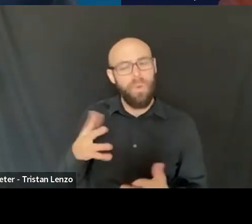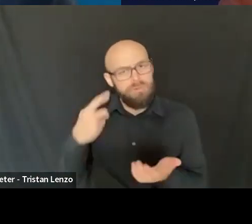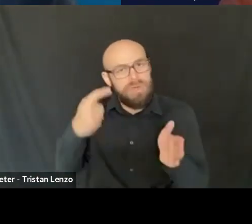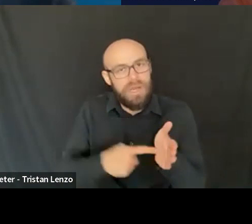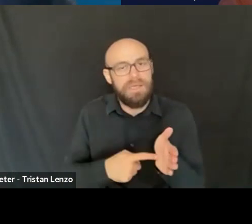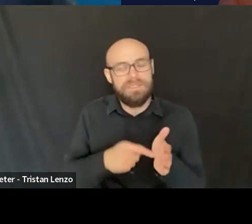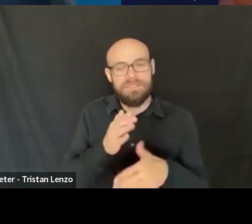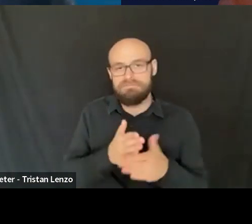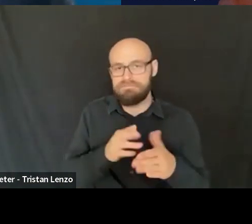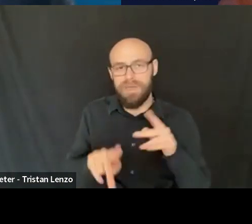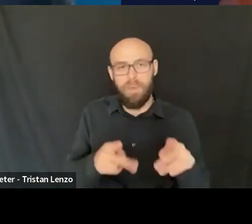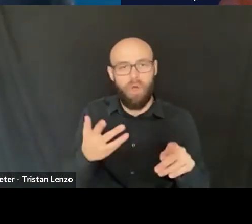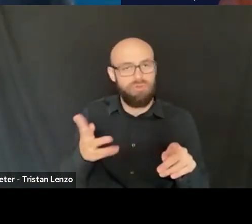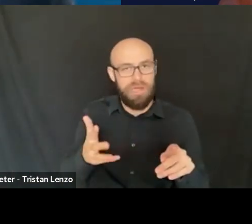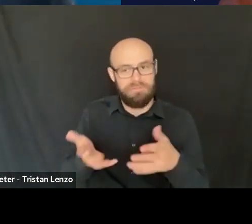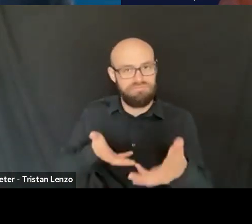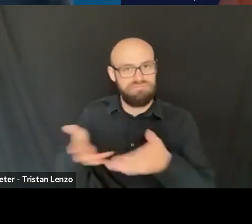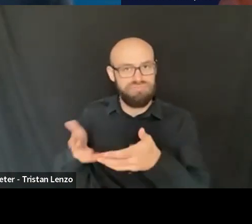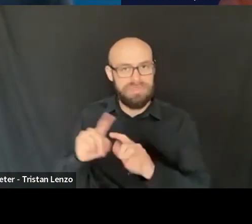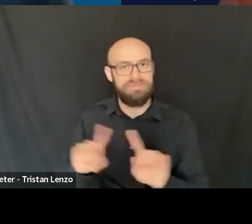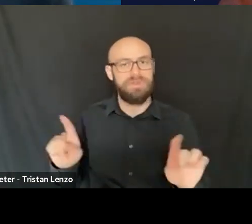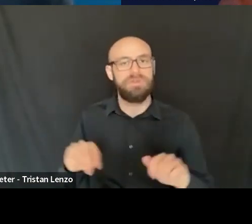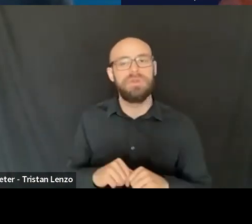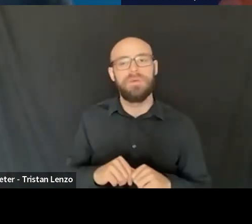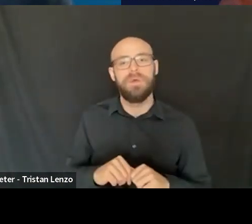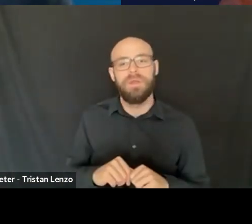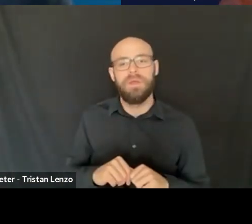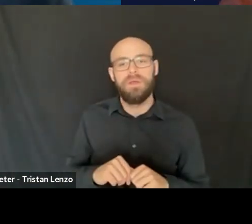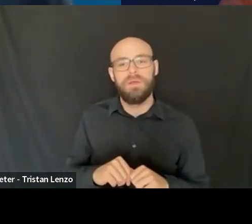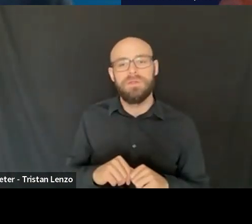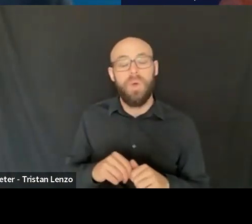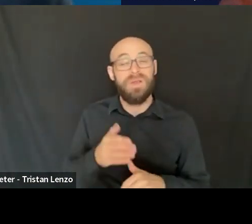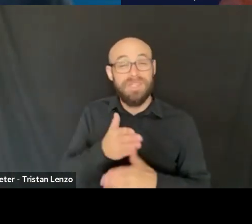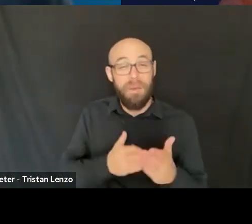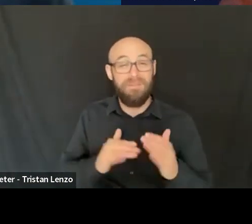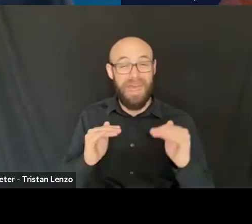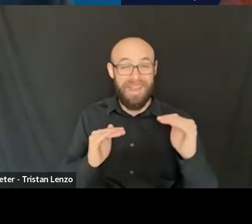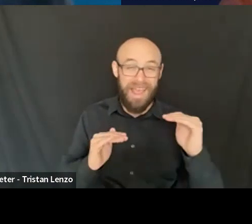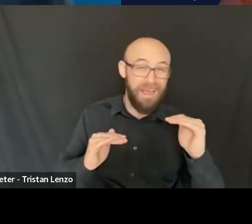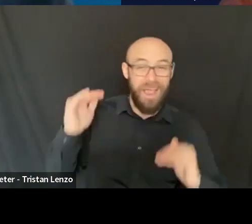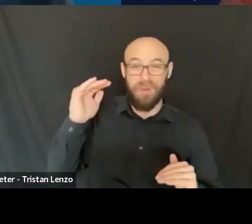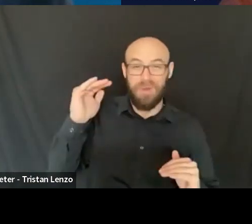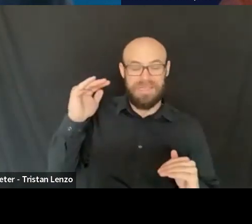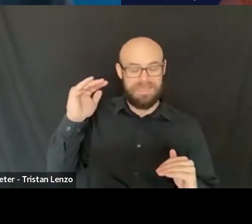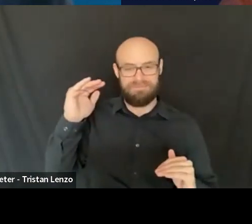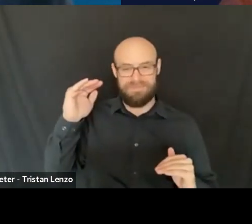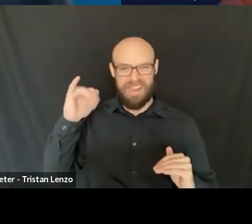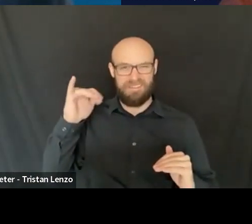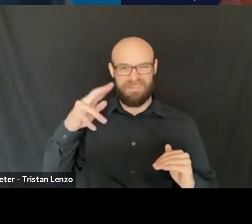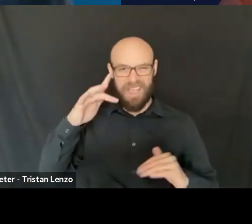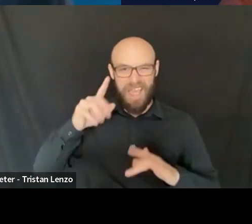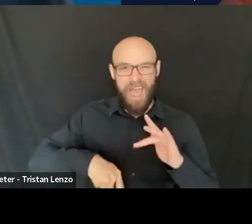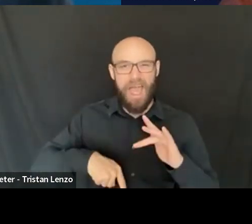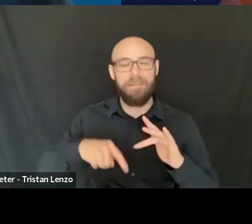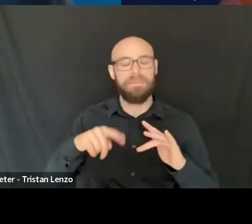to definitely help us when it comes to trying to bridge some of that equity bridge, or trying to make sure that